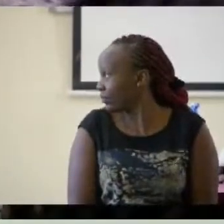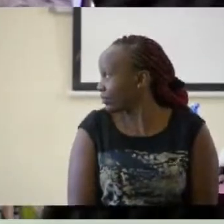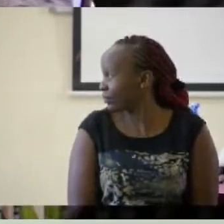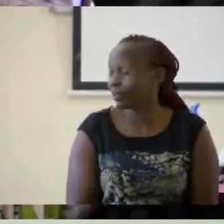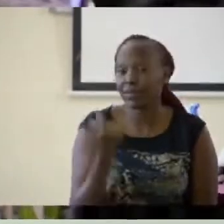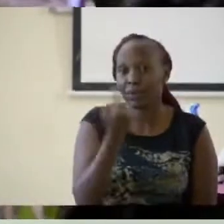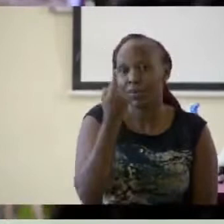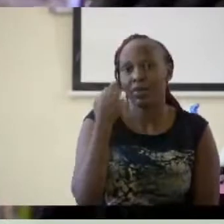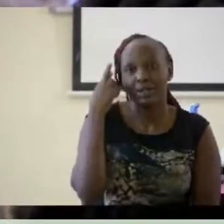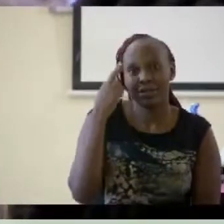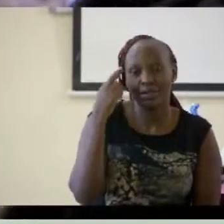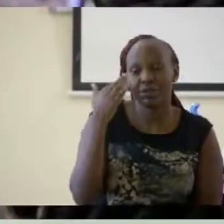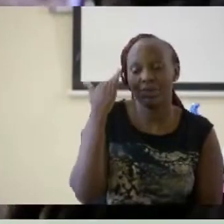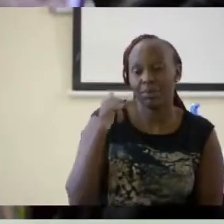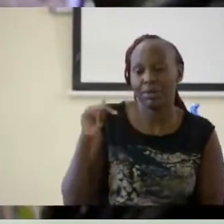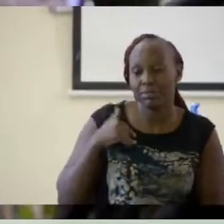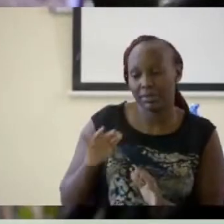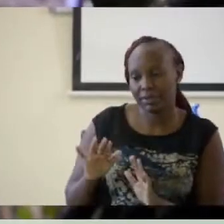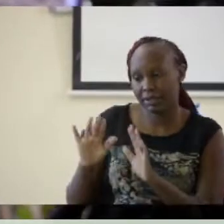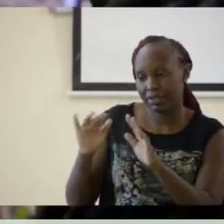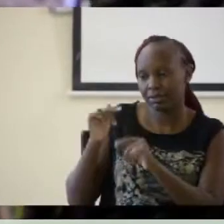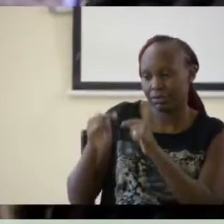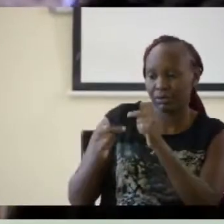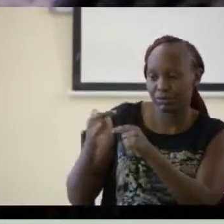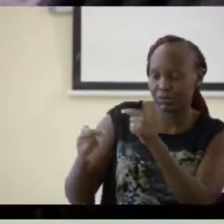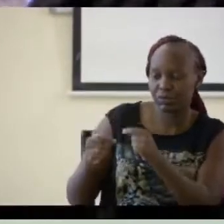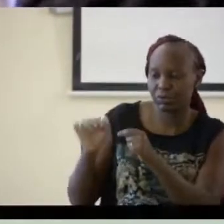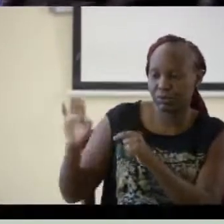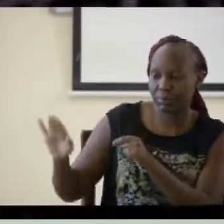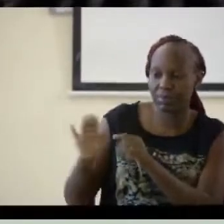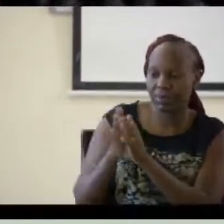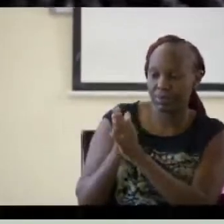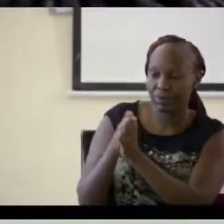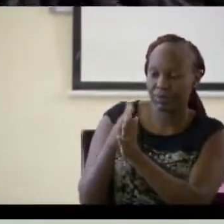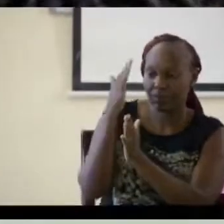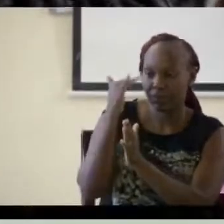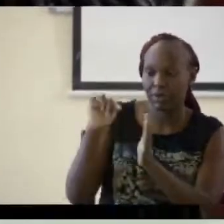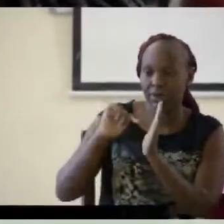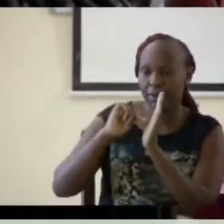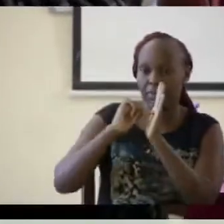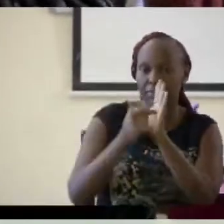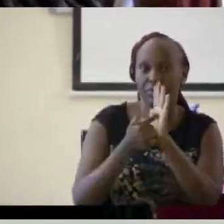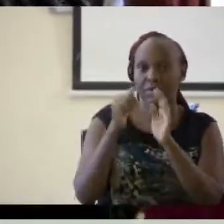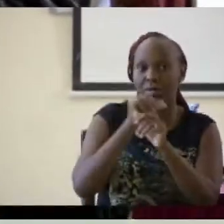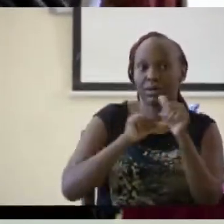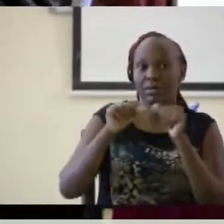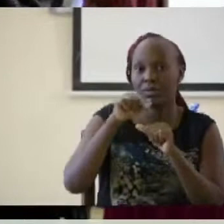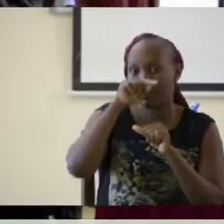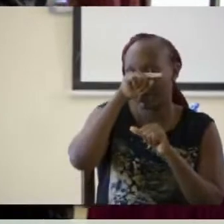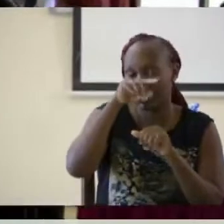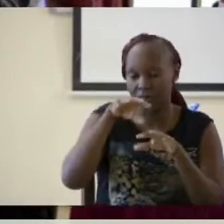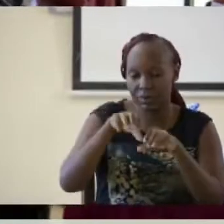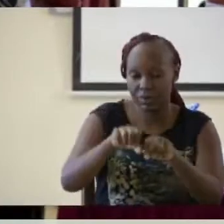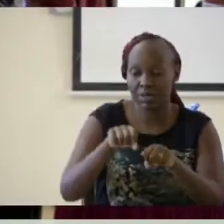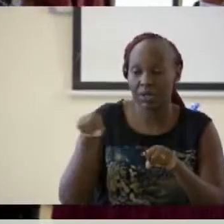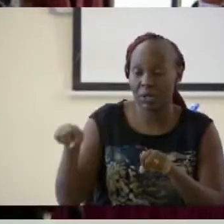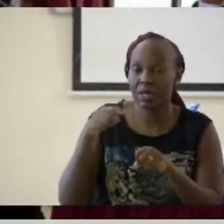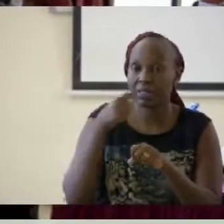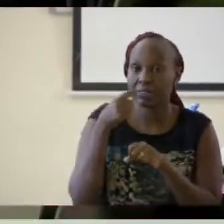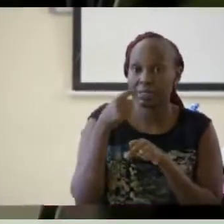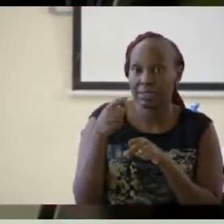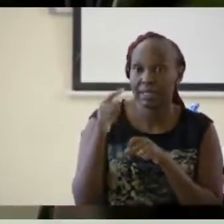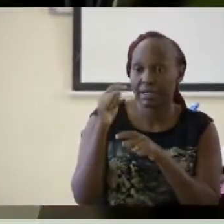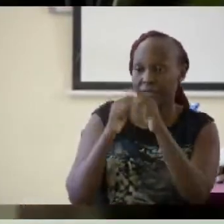reason that I let her go on was the point I made about decolonizing, because she was talking